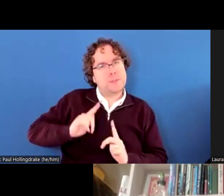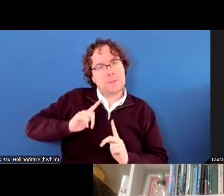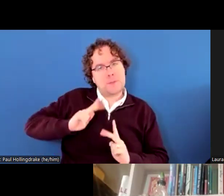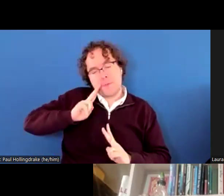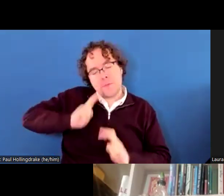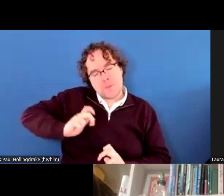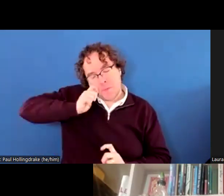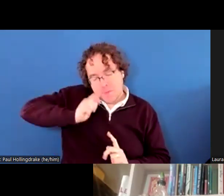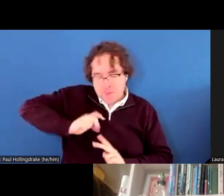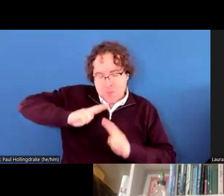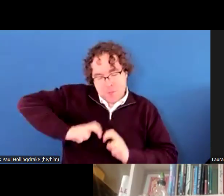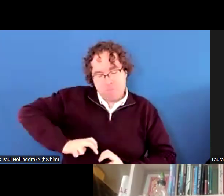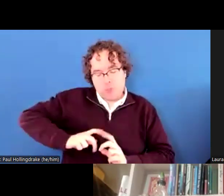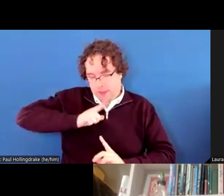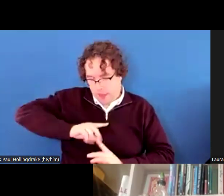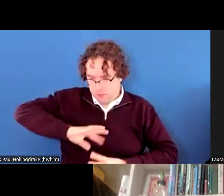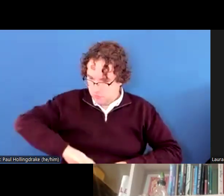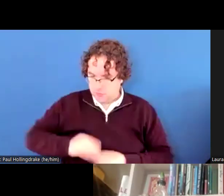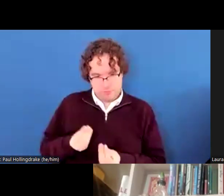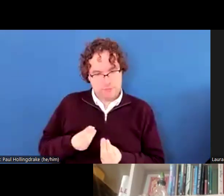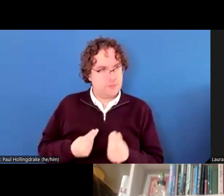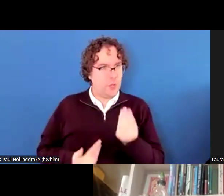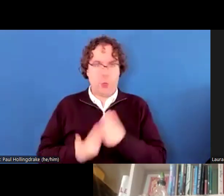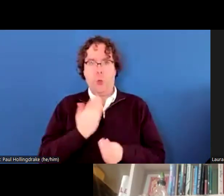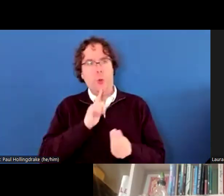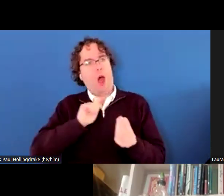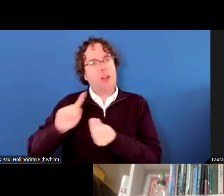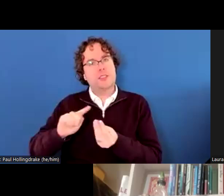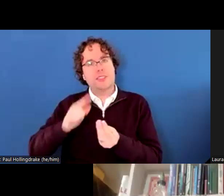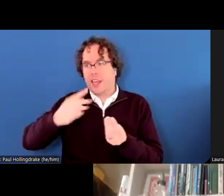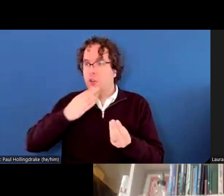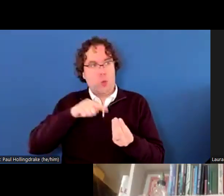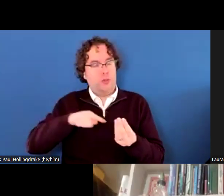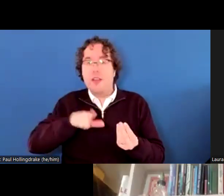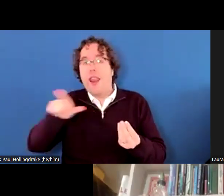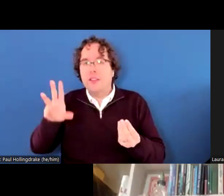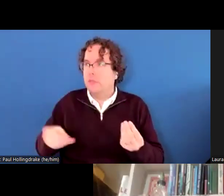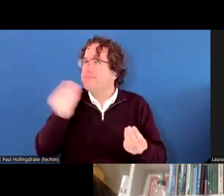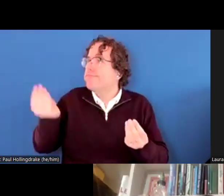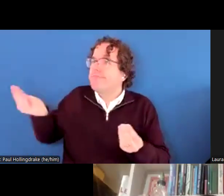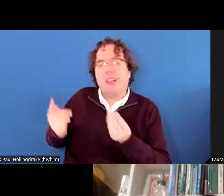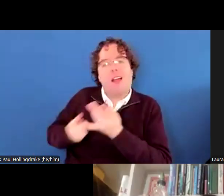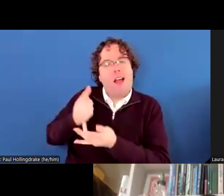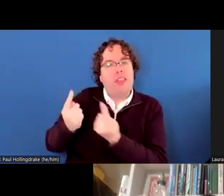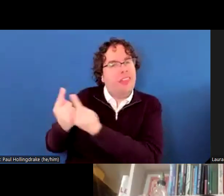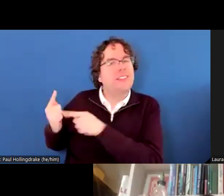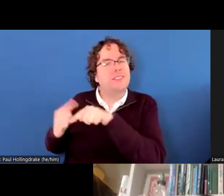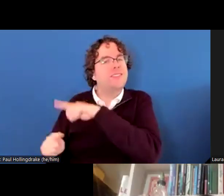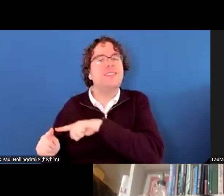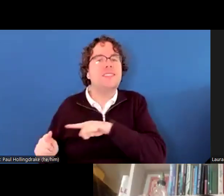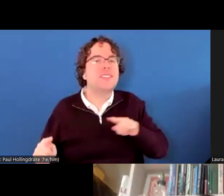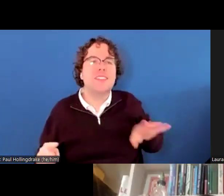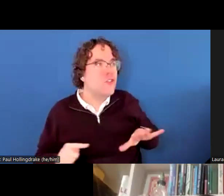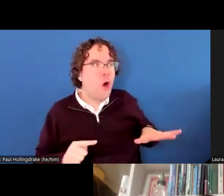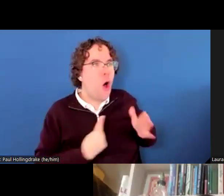more answers that you can take into all aspects of your career beyond this